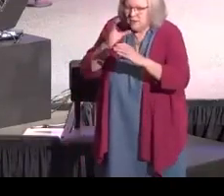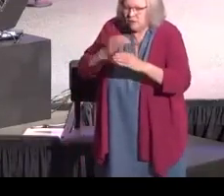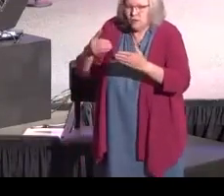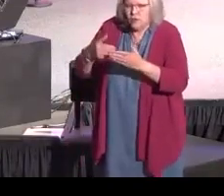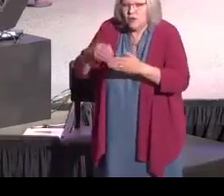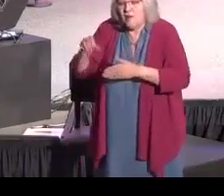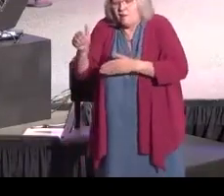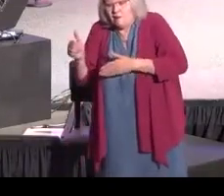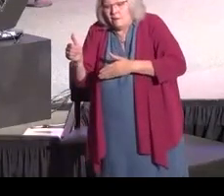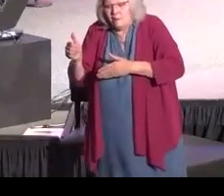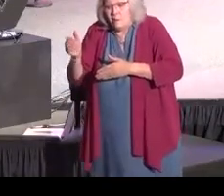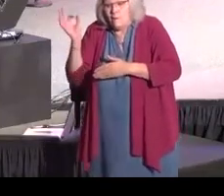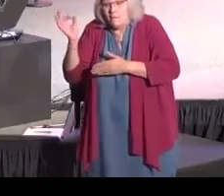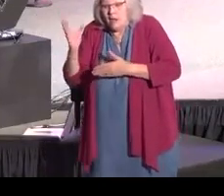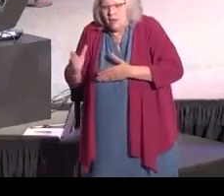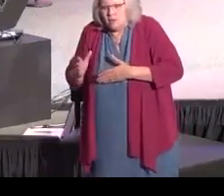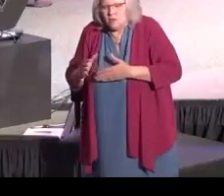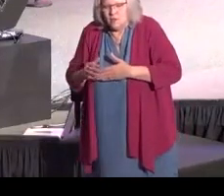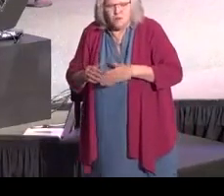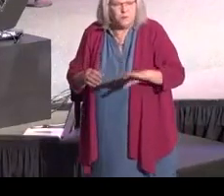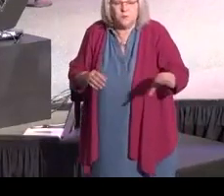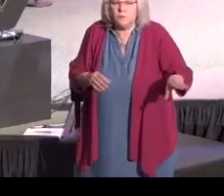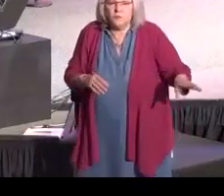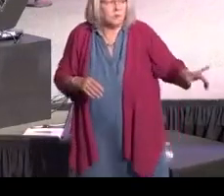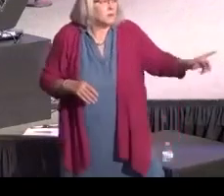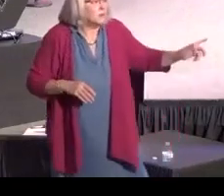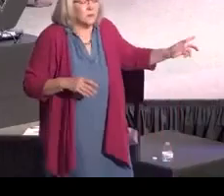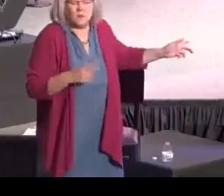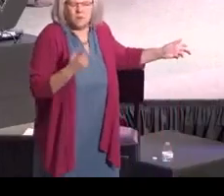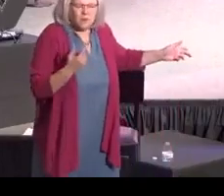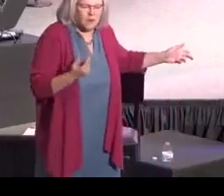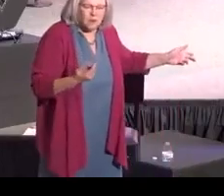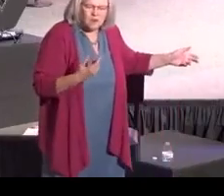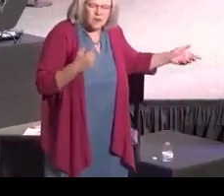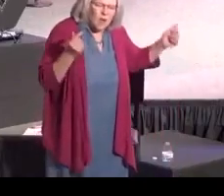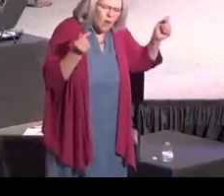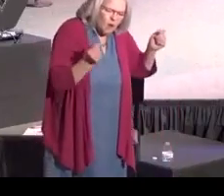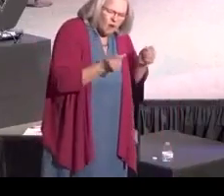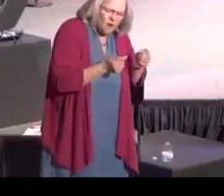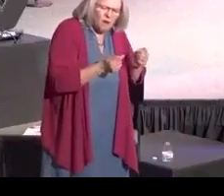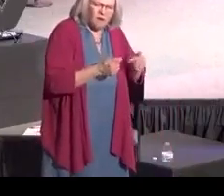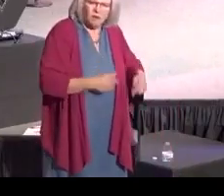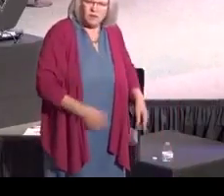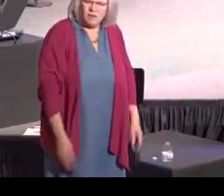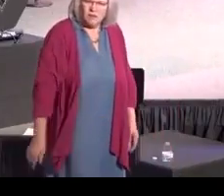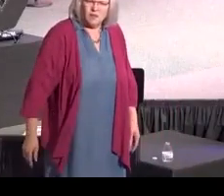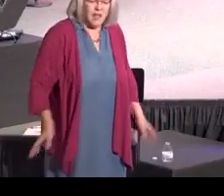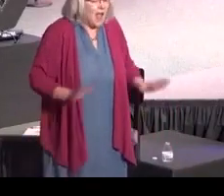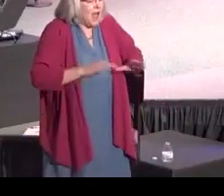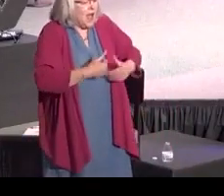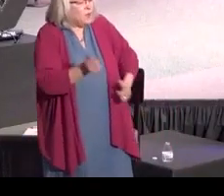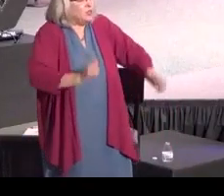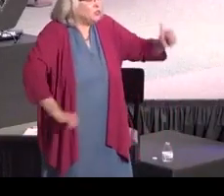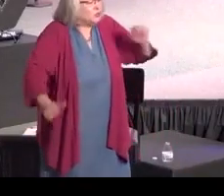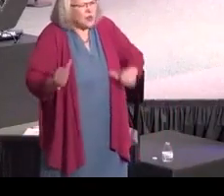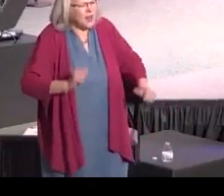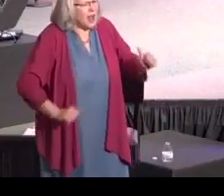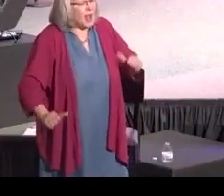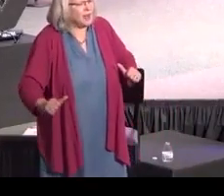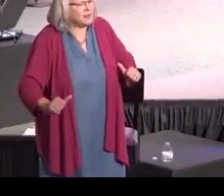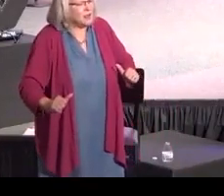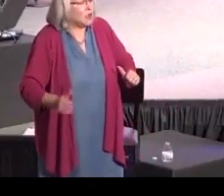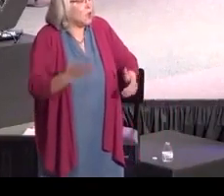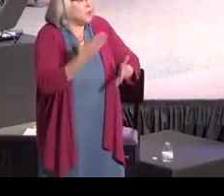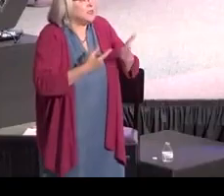take. It's hard. How will you react when someone says